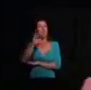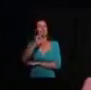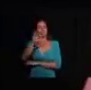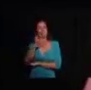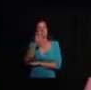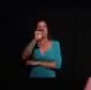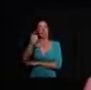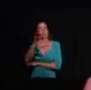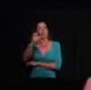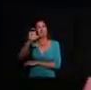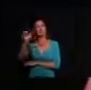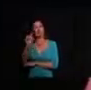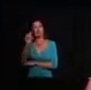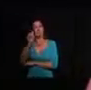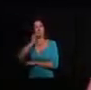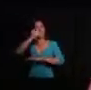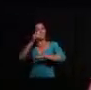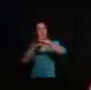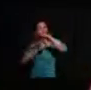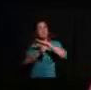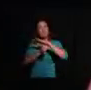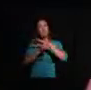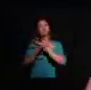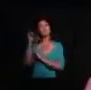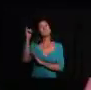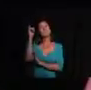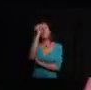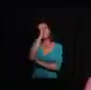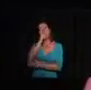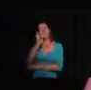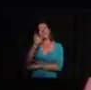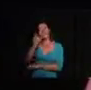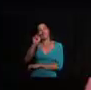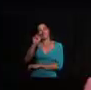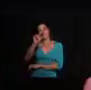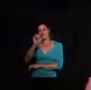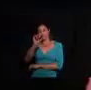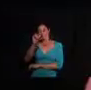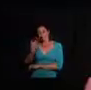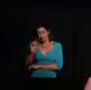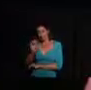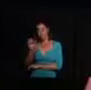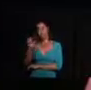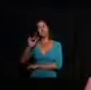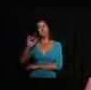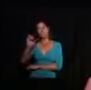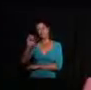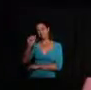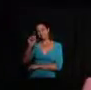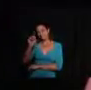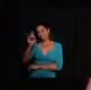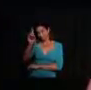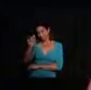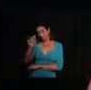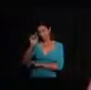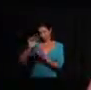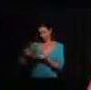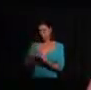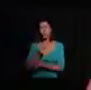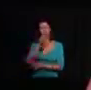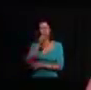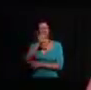accredited under the Imagine Canada Standards Program. And that's a nice achievement for the organization, as only 150